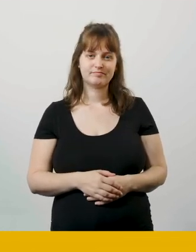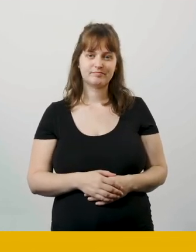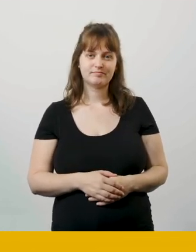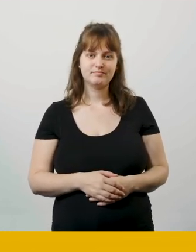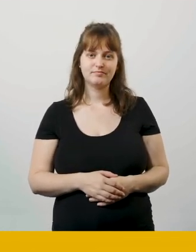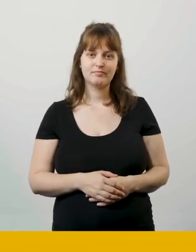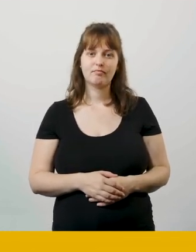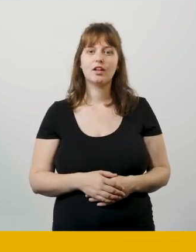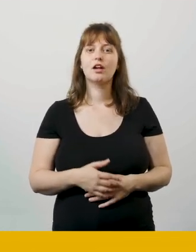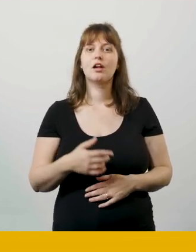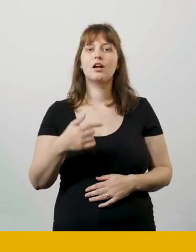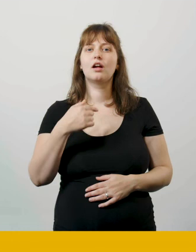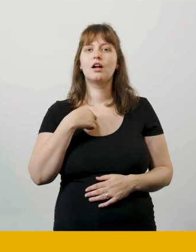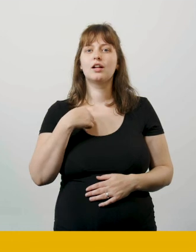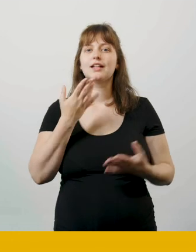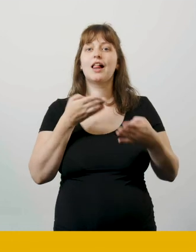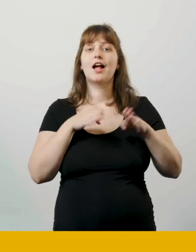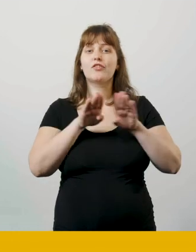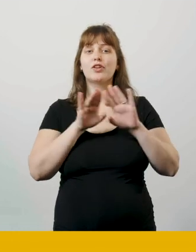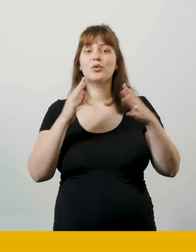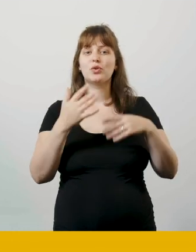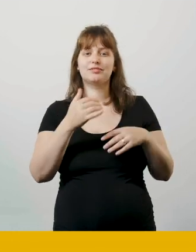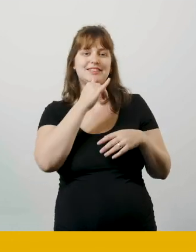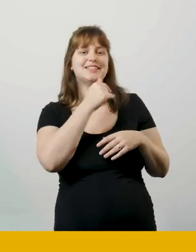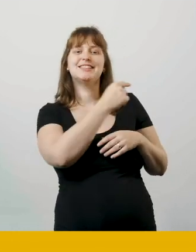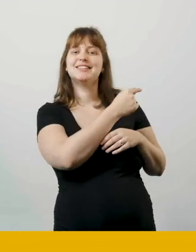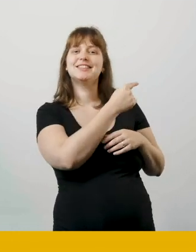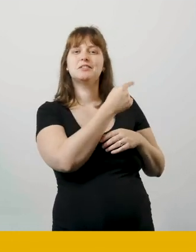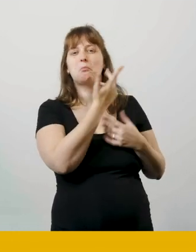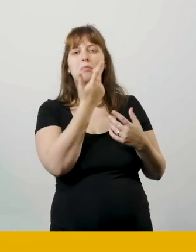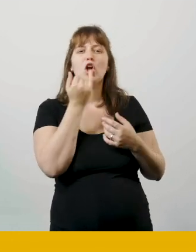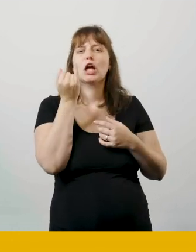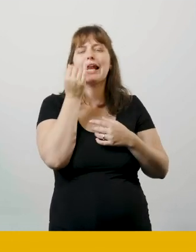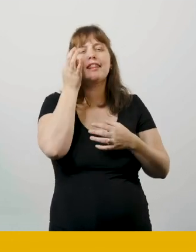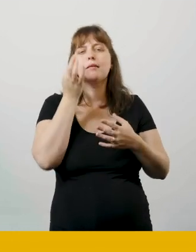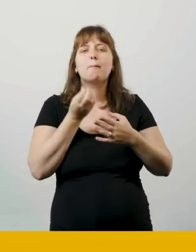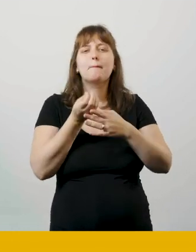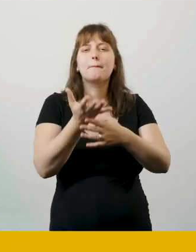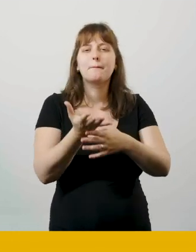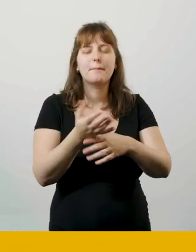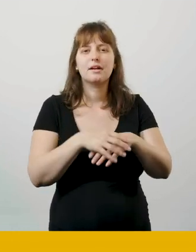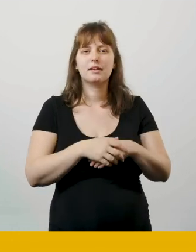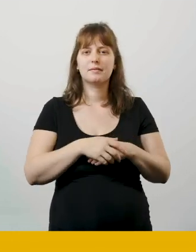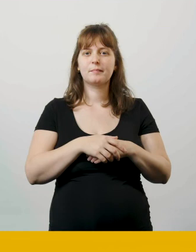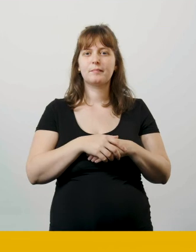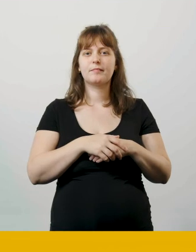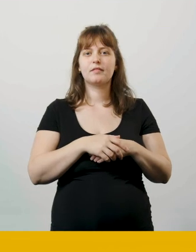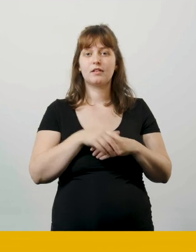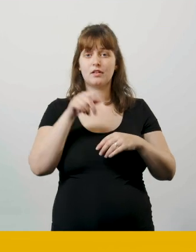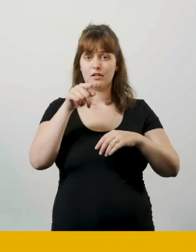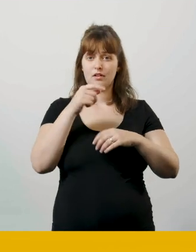I will close with this as a little tip. When you are designing